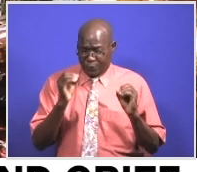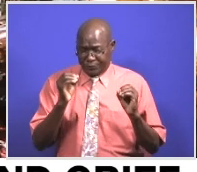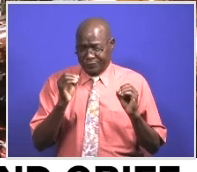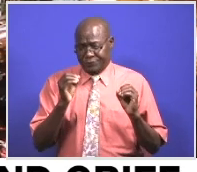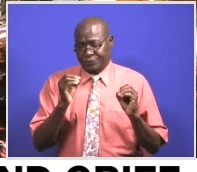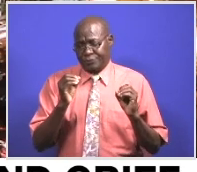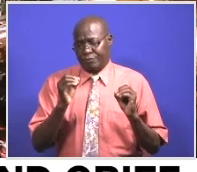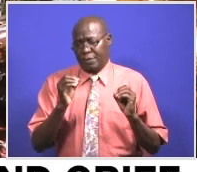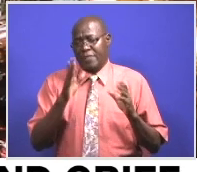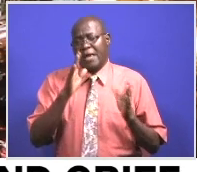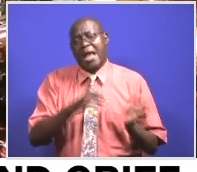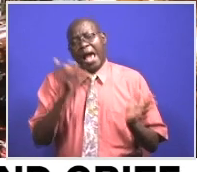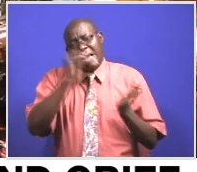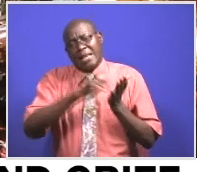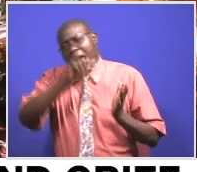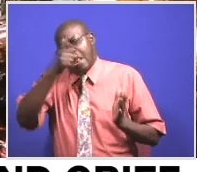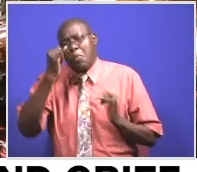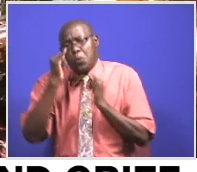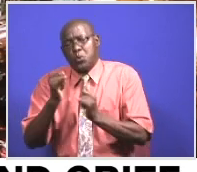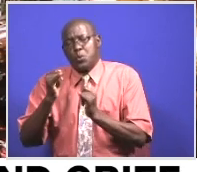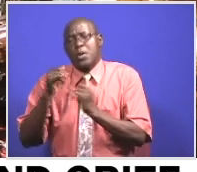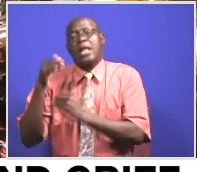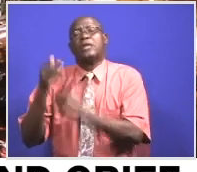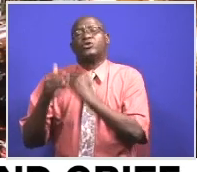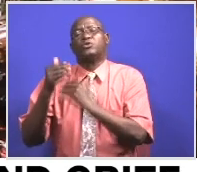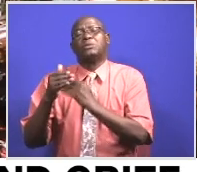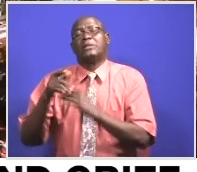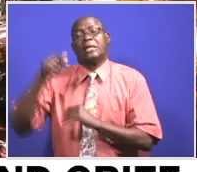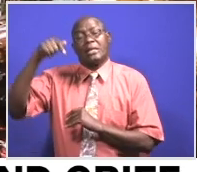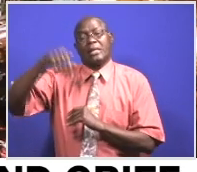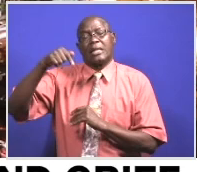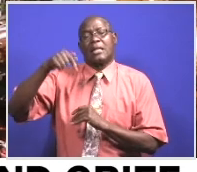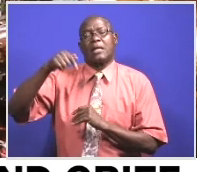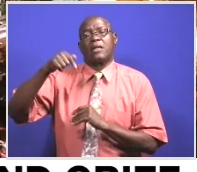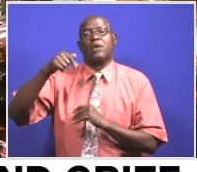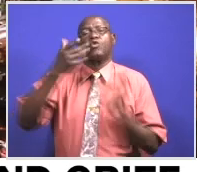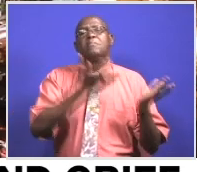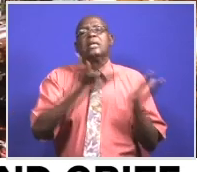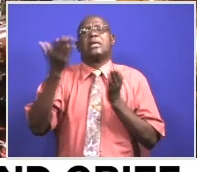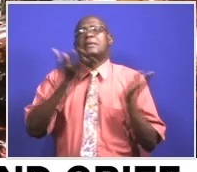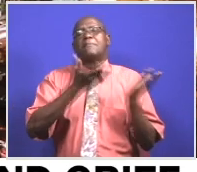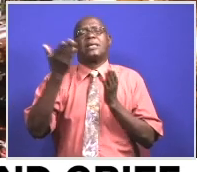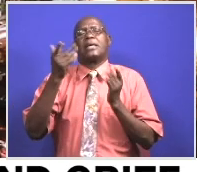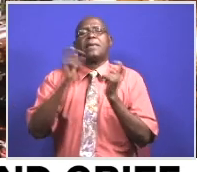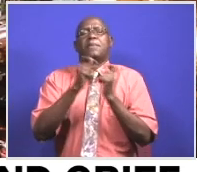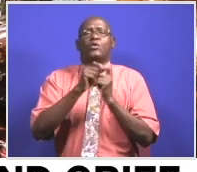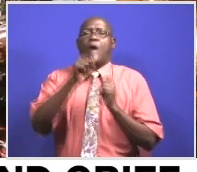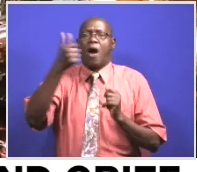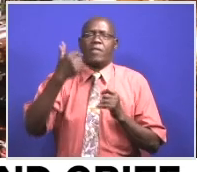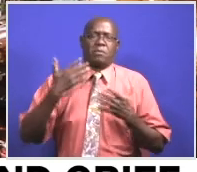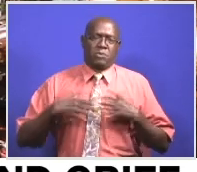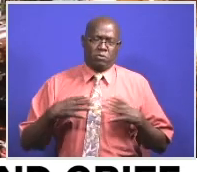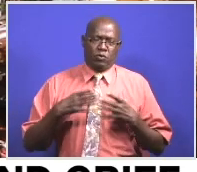into another relationship, you start projecting pain to other people. You enter with